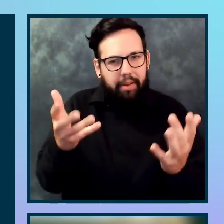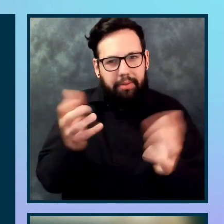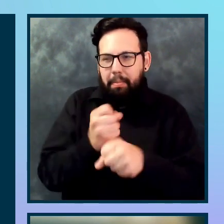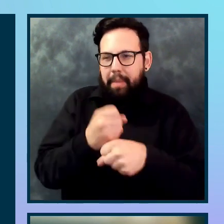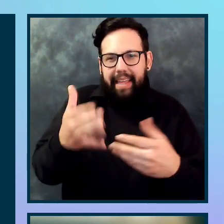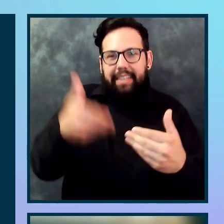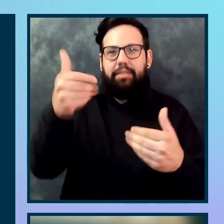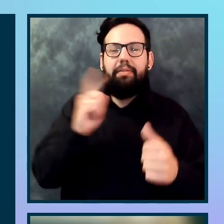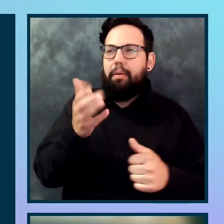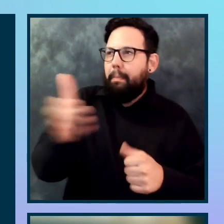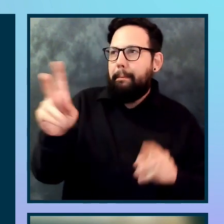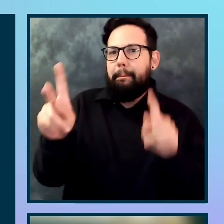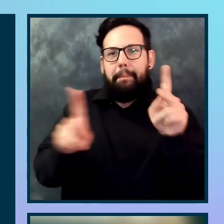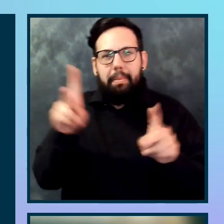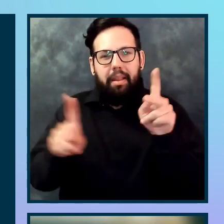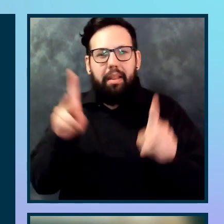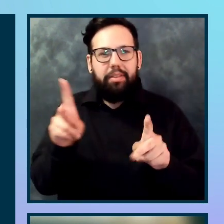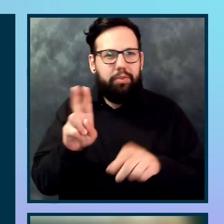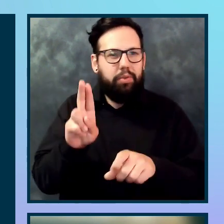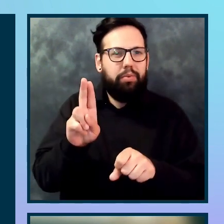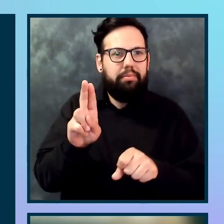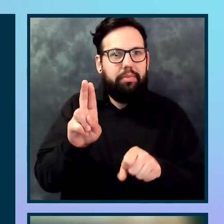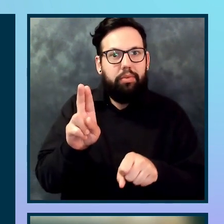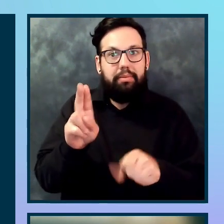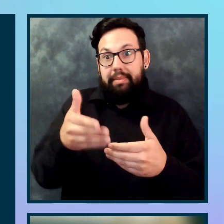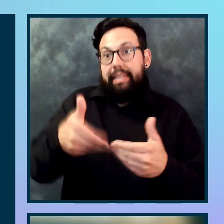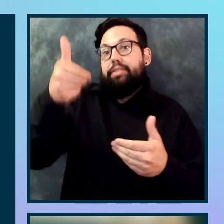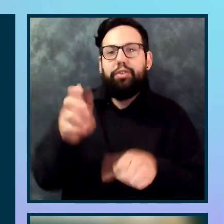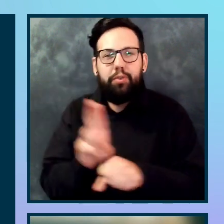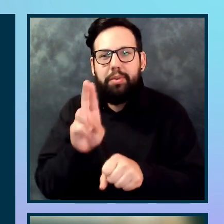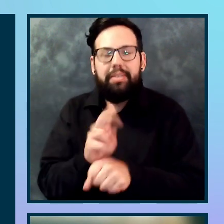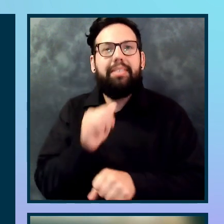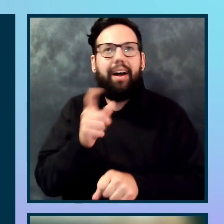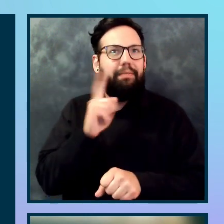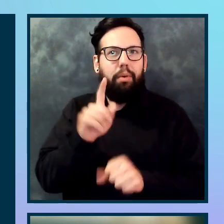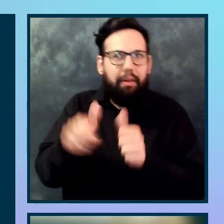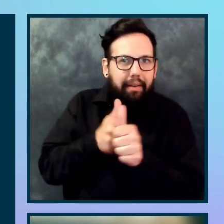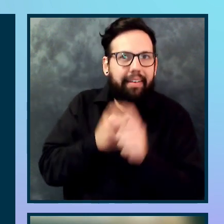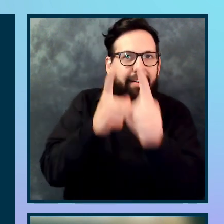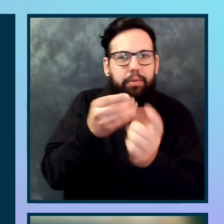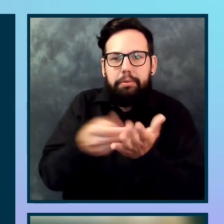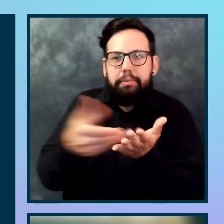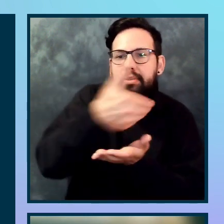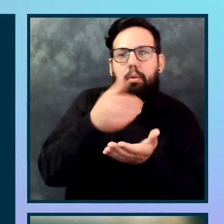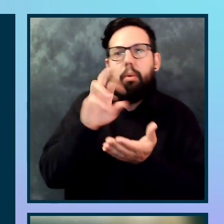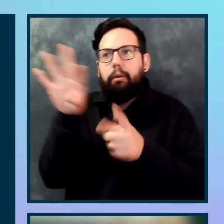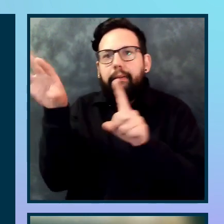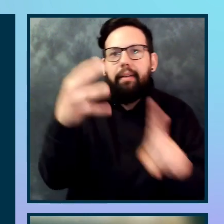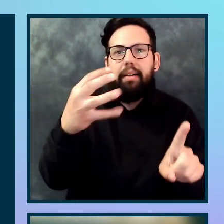is here in order to manipulate the user experience, increase revenue, or eyeballs on something.